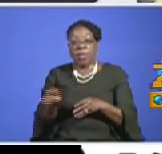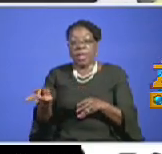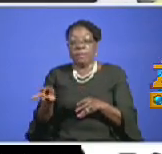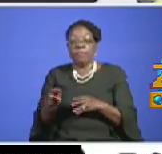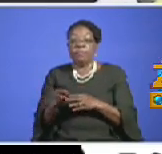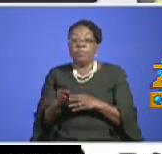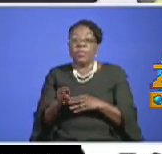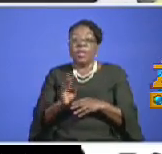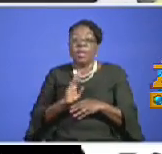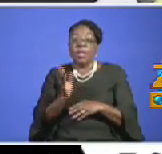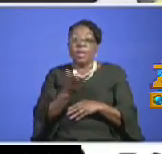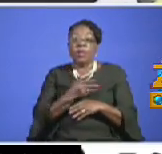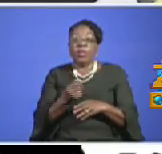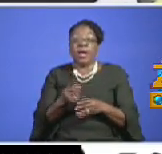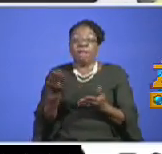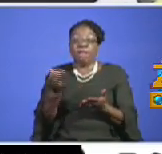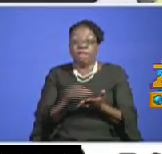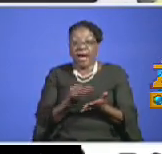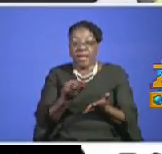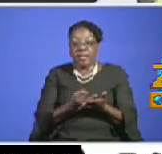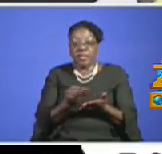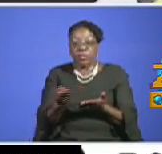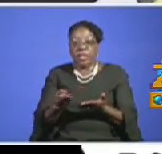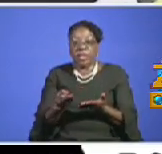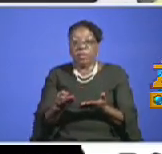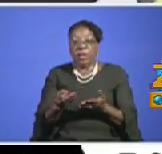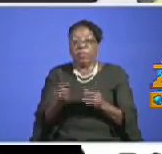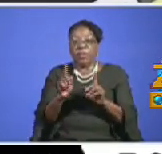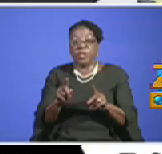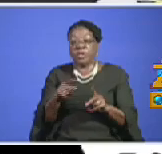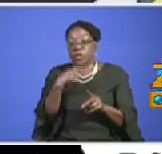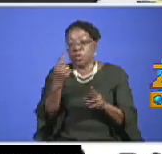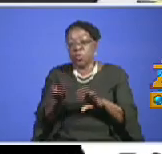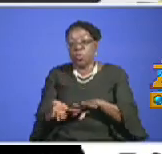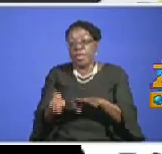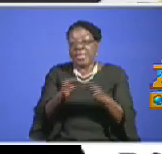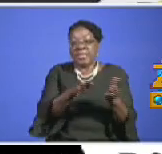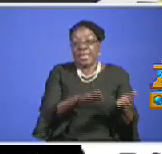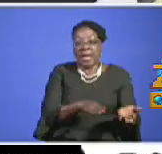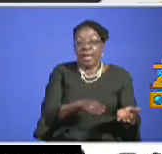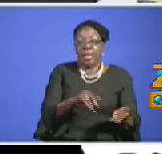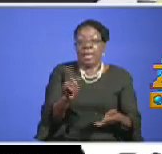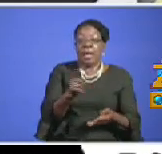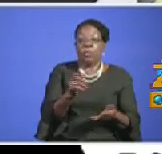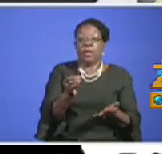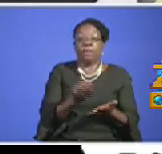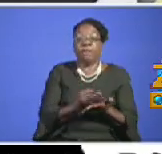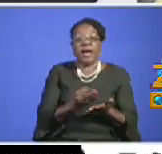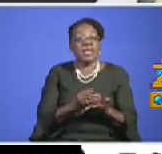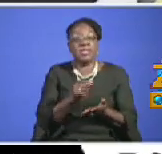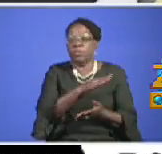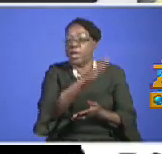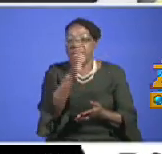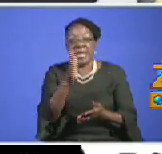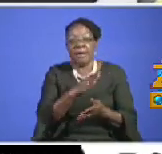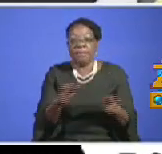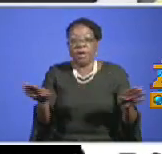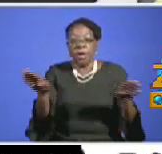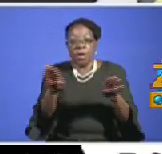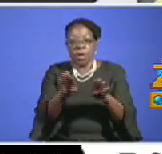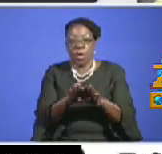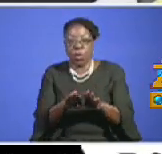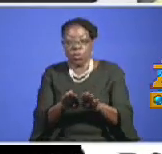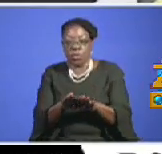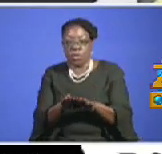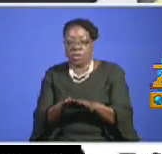then we had files where there were deceased persons, where the files were never closed the deceased was